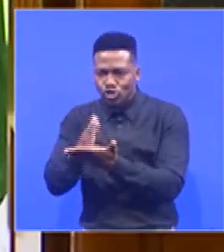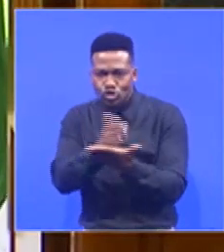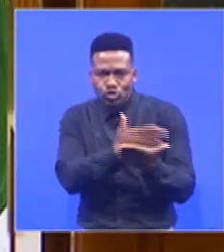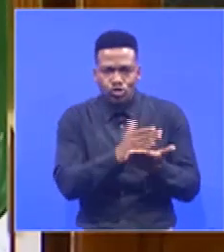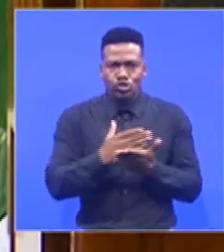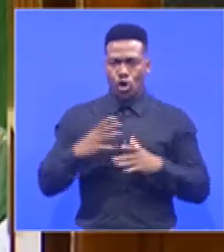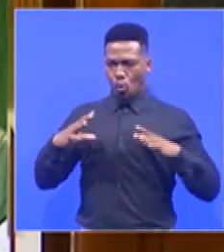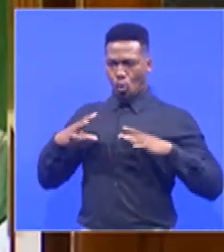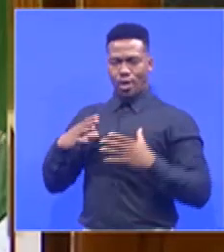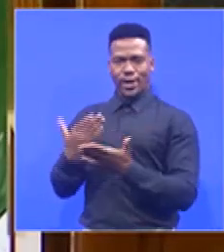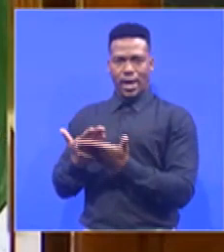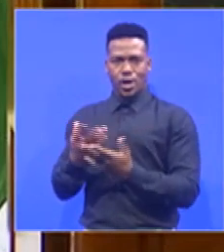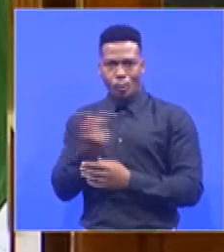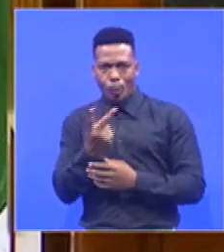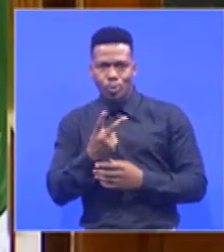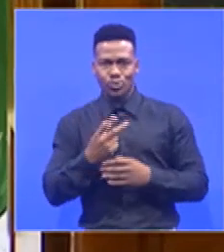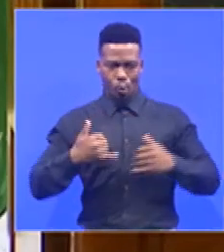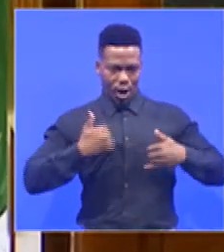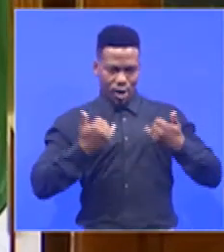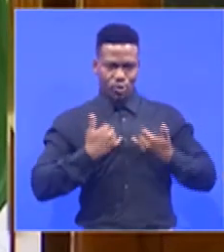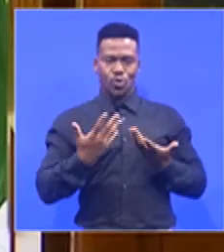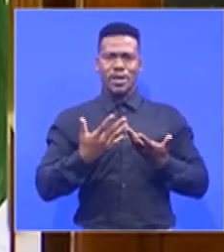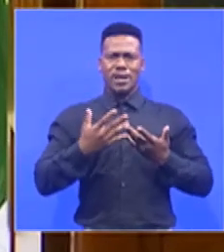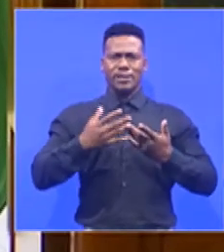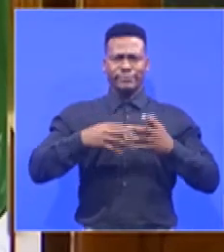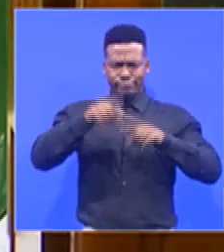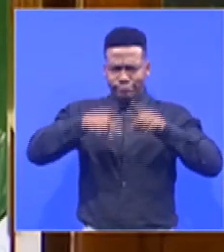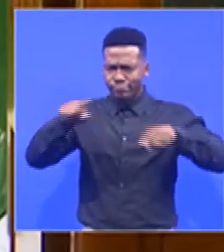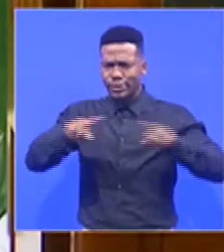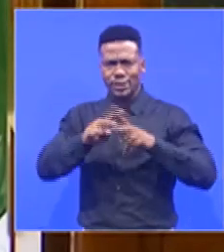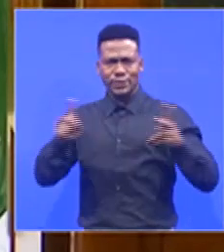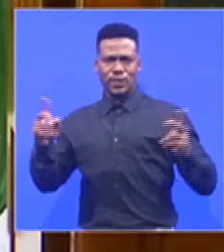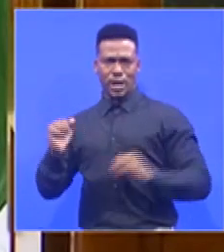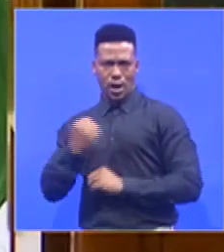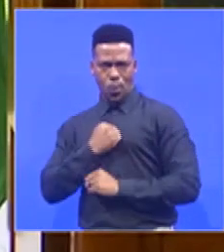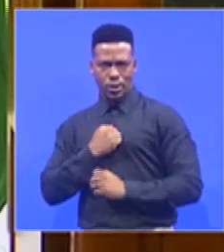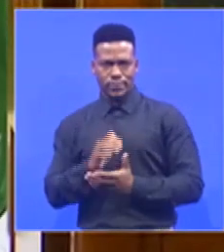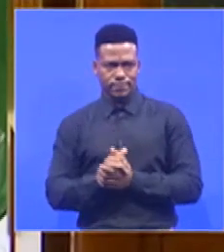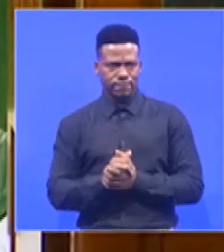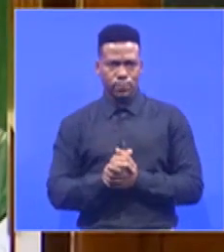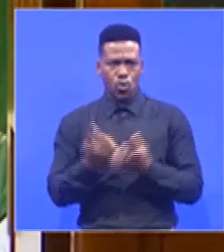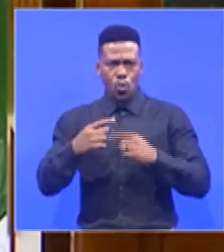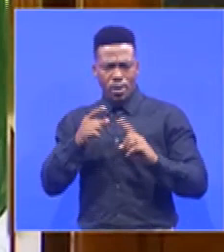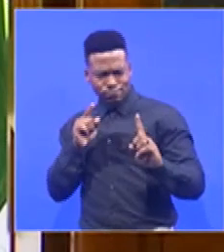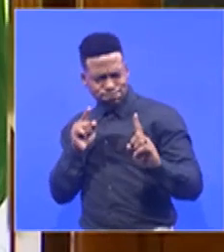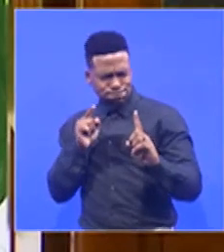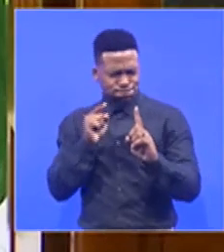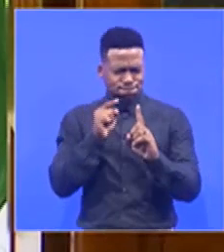while taking pleasure in being a diverse and growing nation in pursuit of a